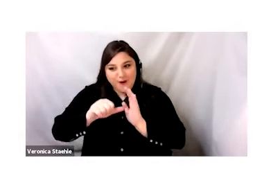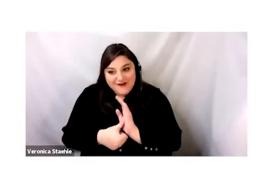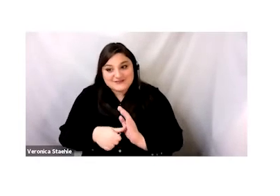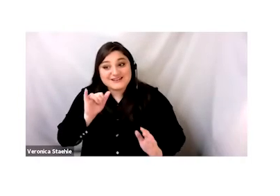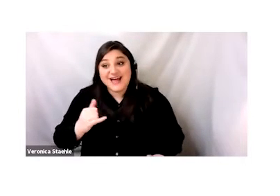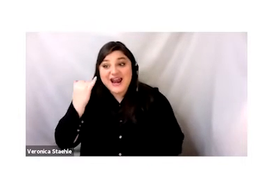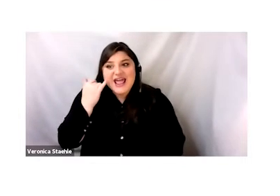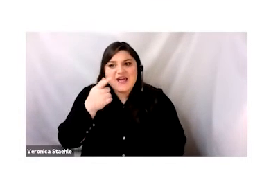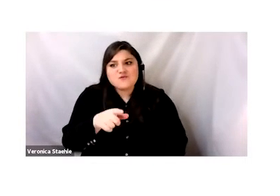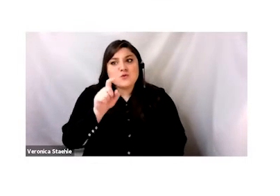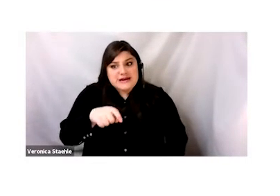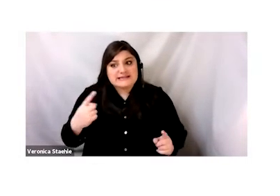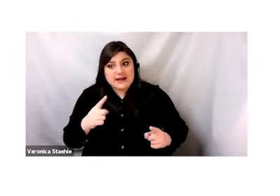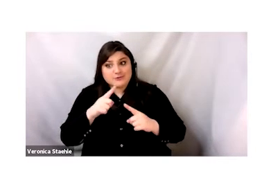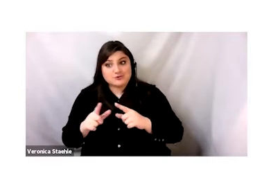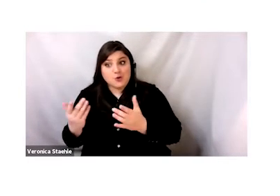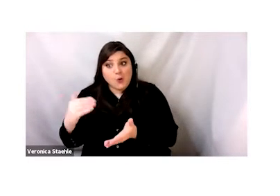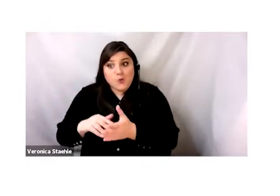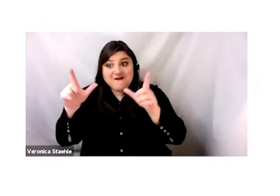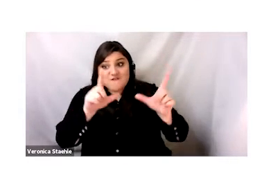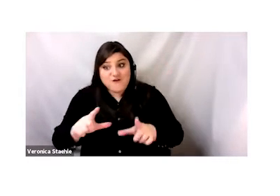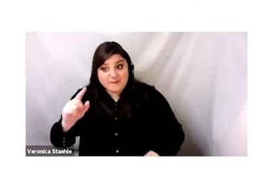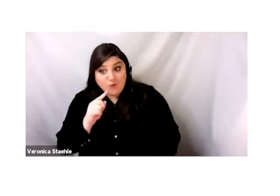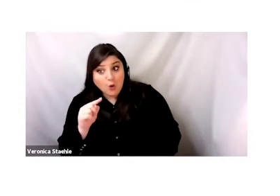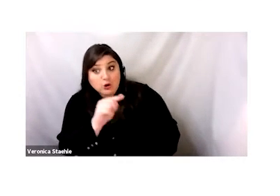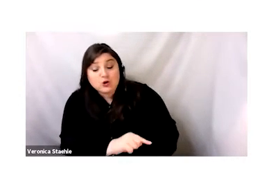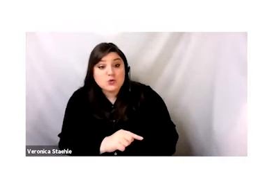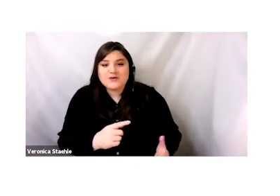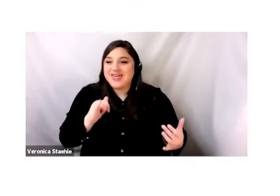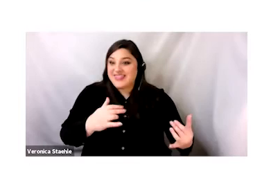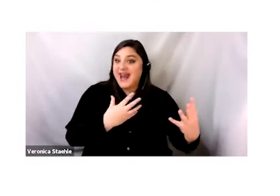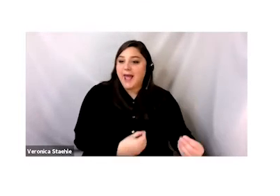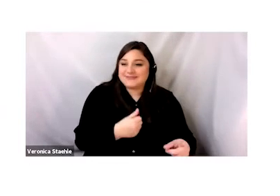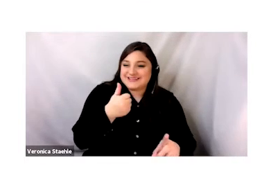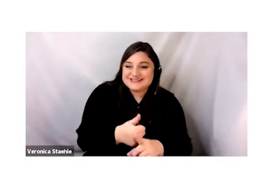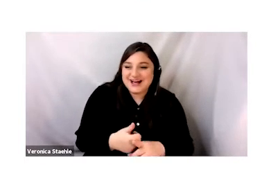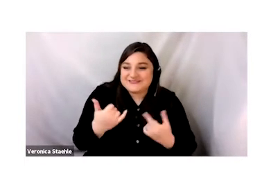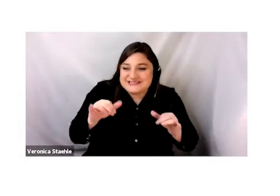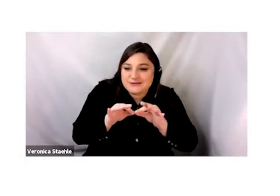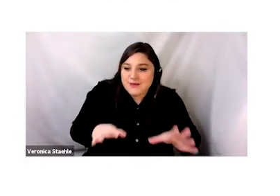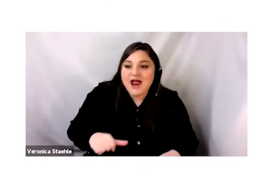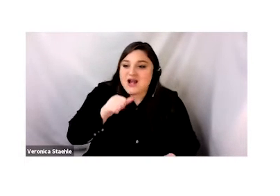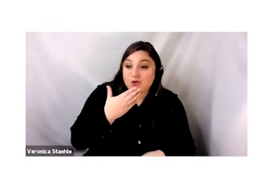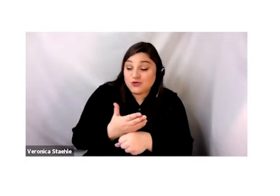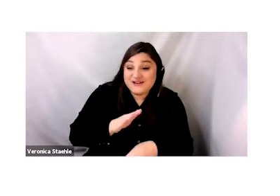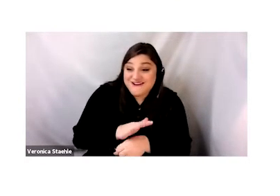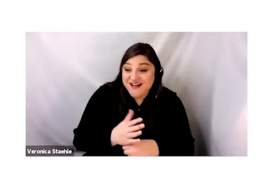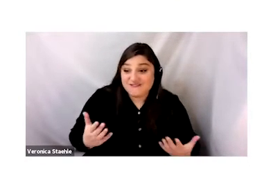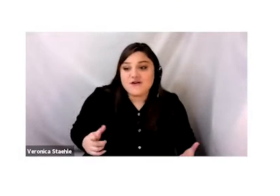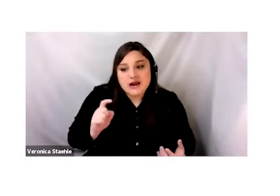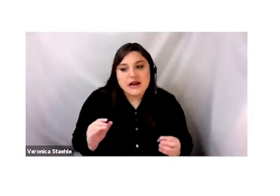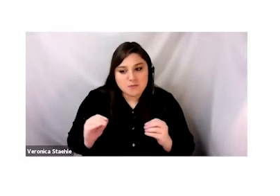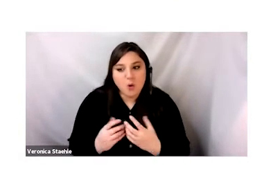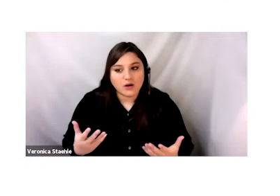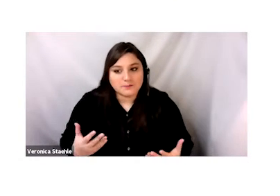it is not enough. And in many cases, it is performative. So moving on to introduction to equity-centered